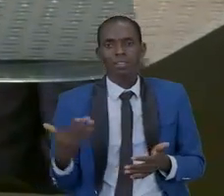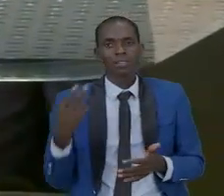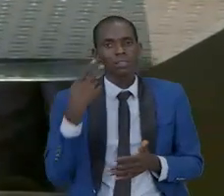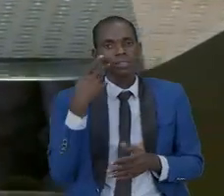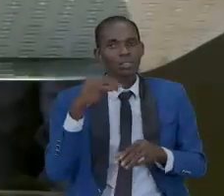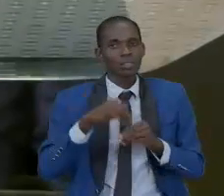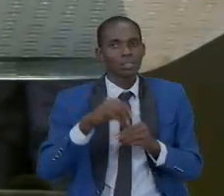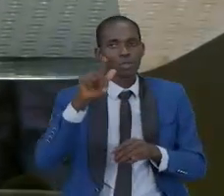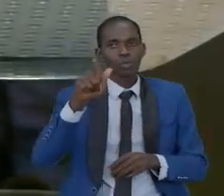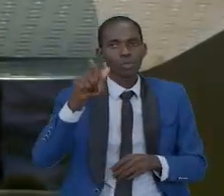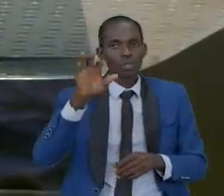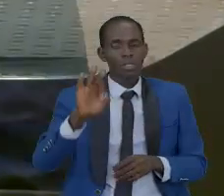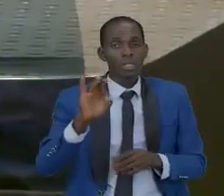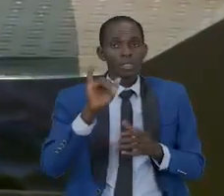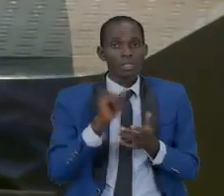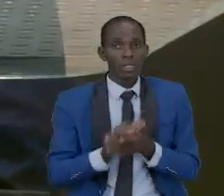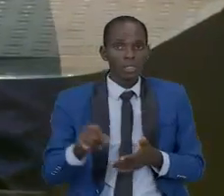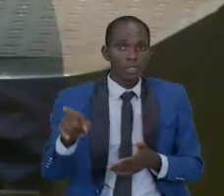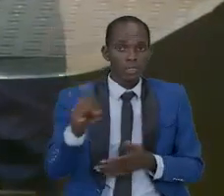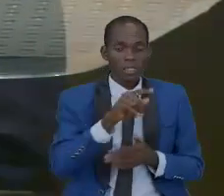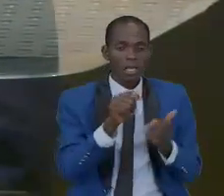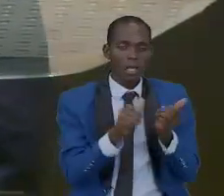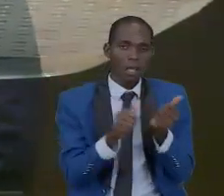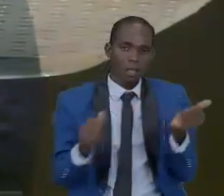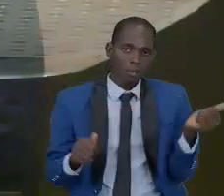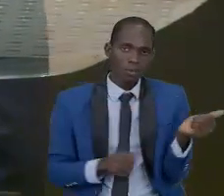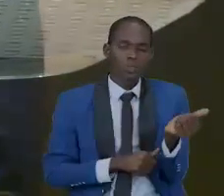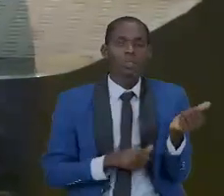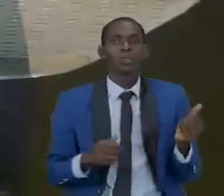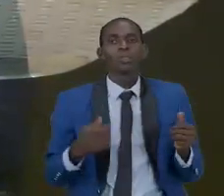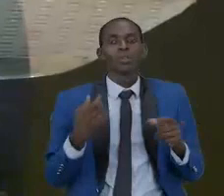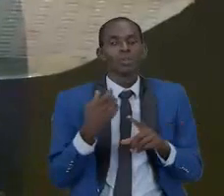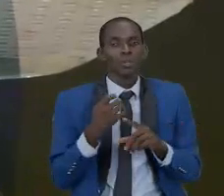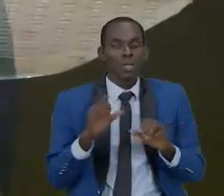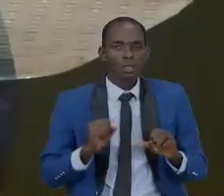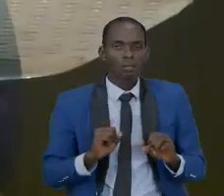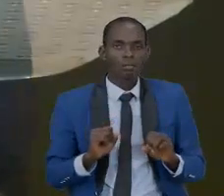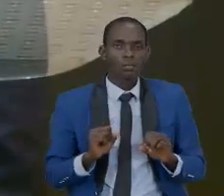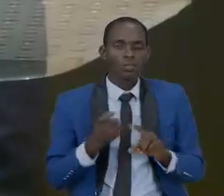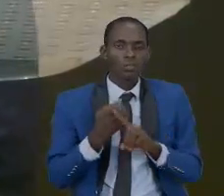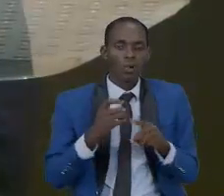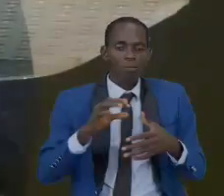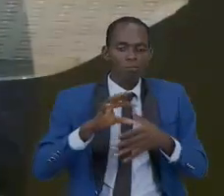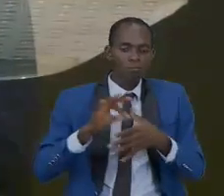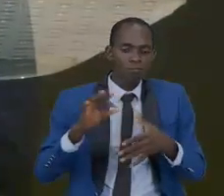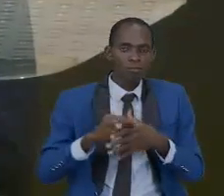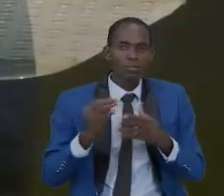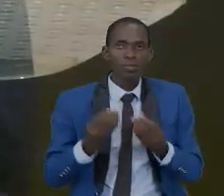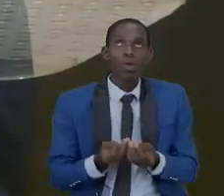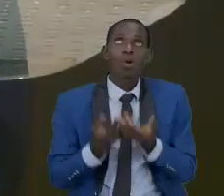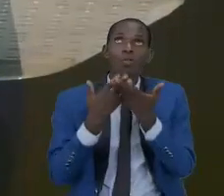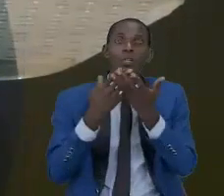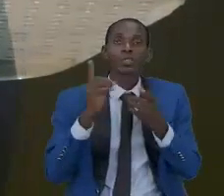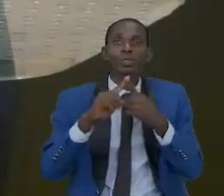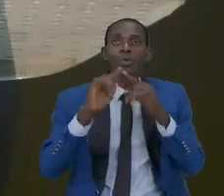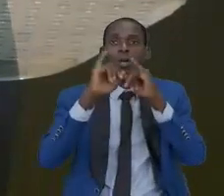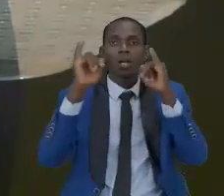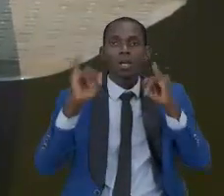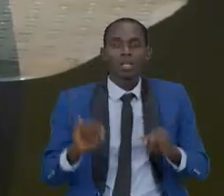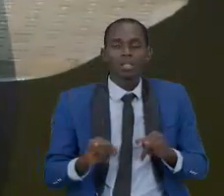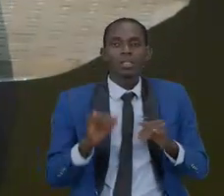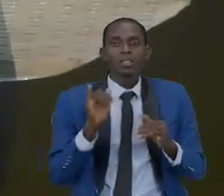that ye abstained from Meats offered to Idols so that your love is